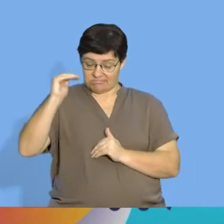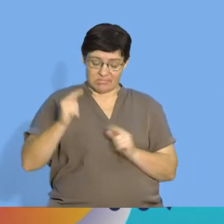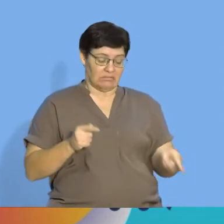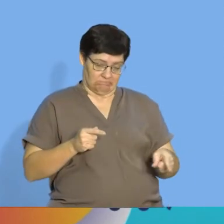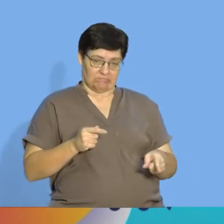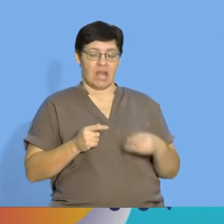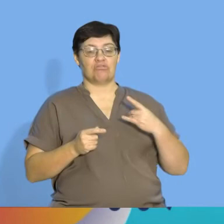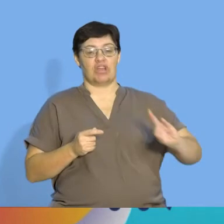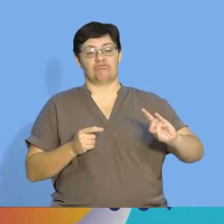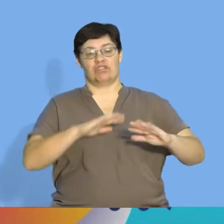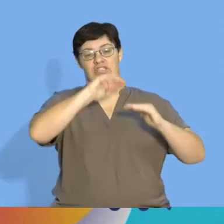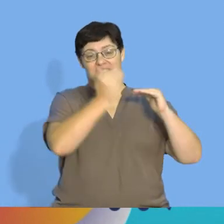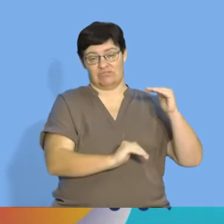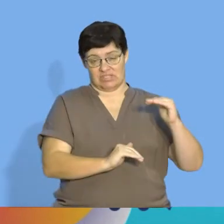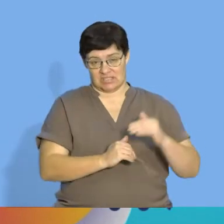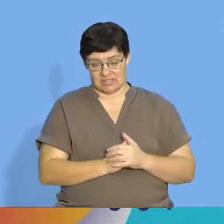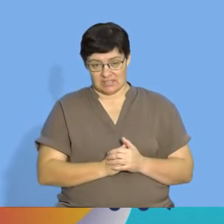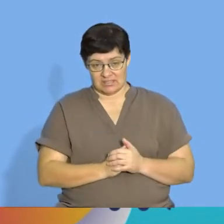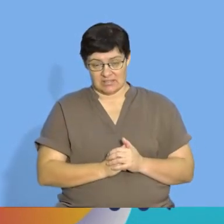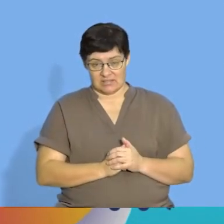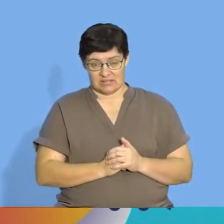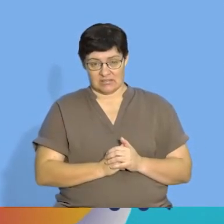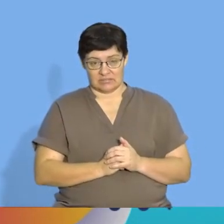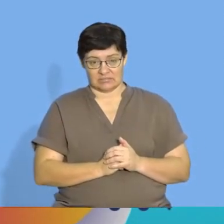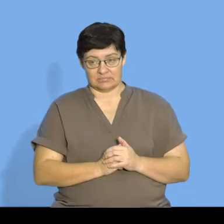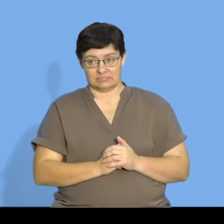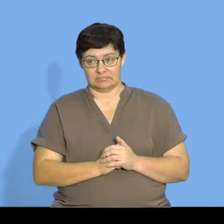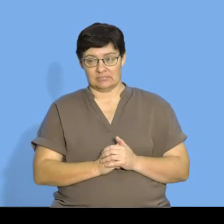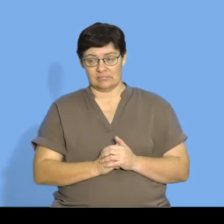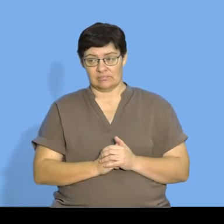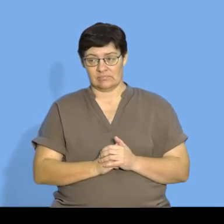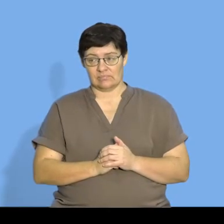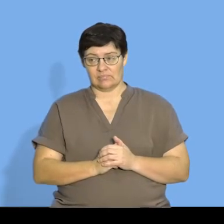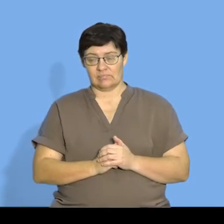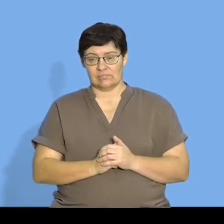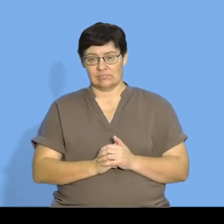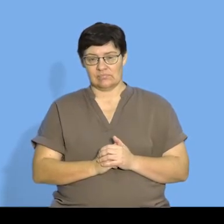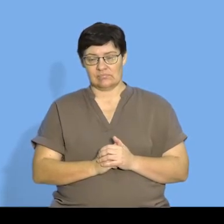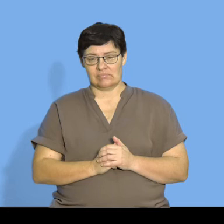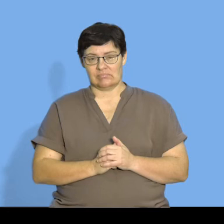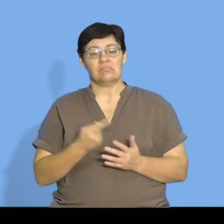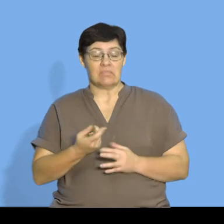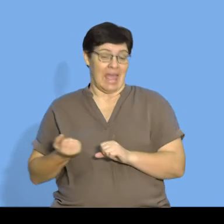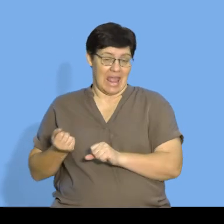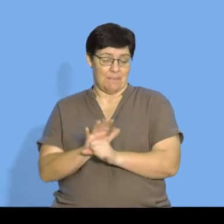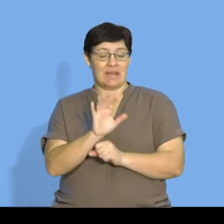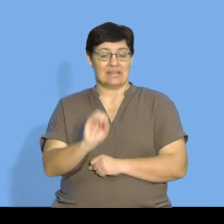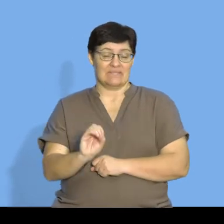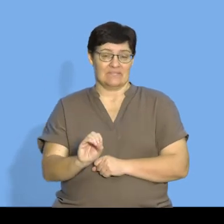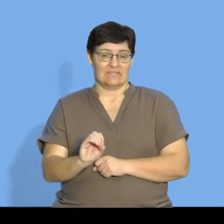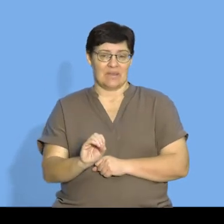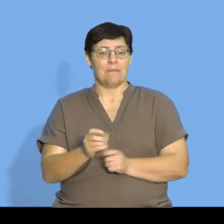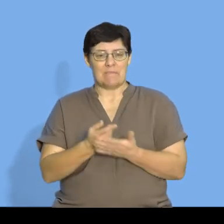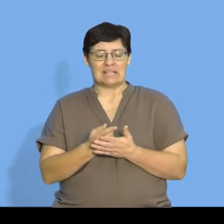increased and the other part of your sales decreased. So obviously, it means that it did, it certainly had